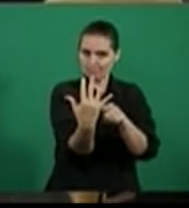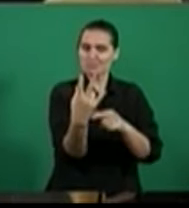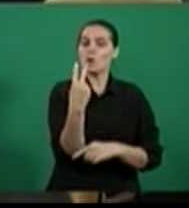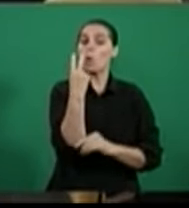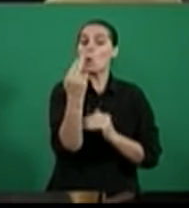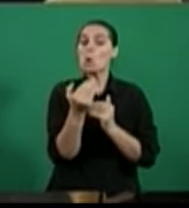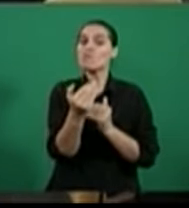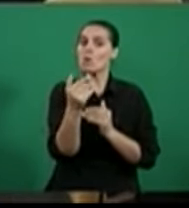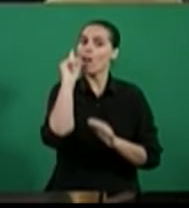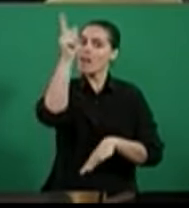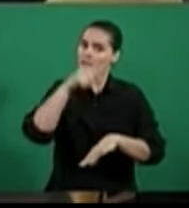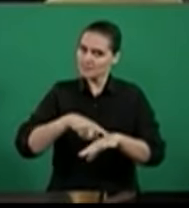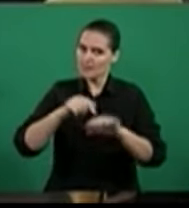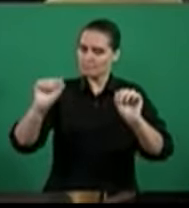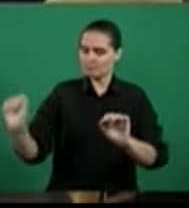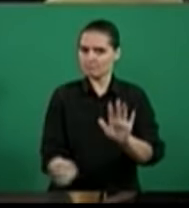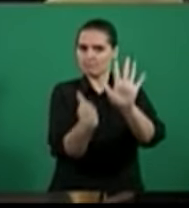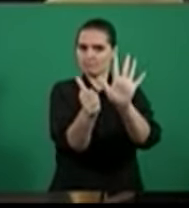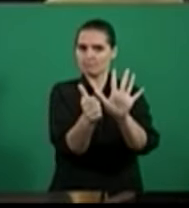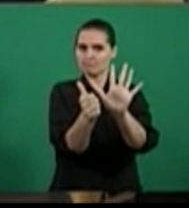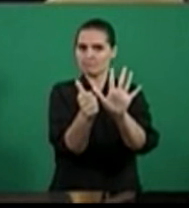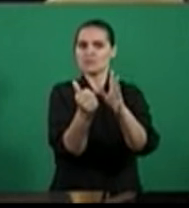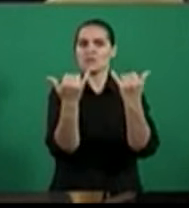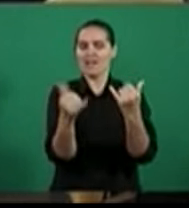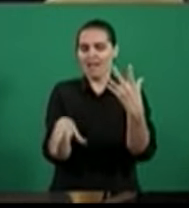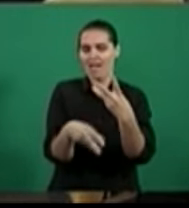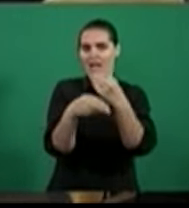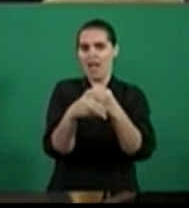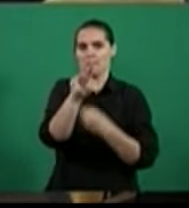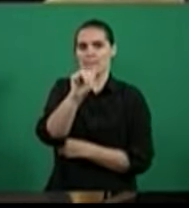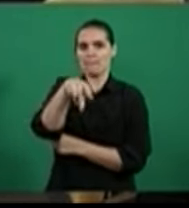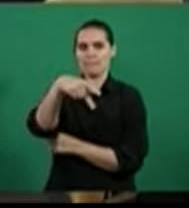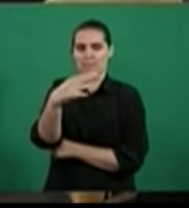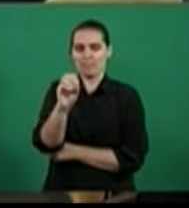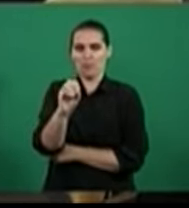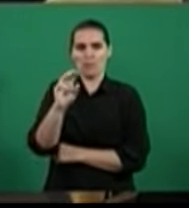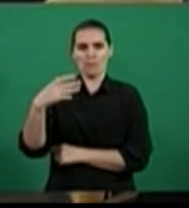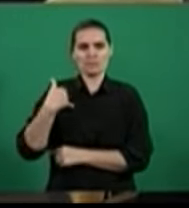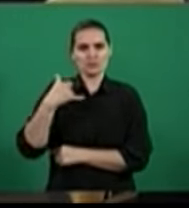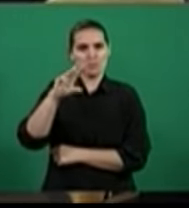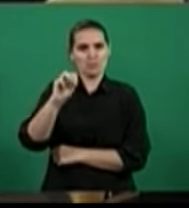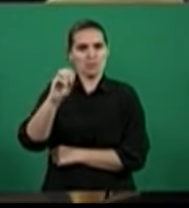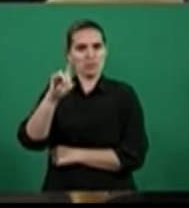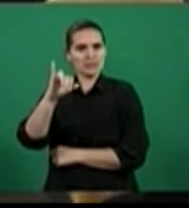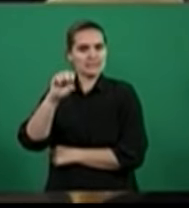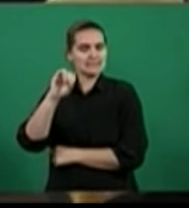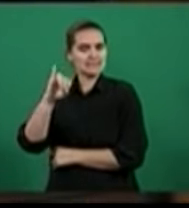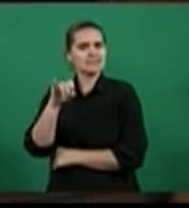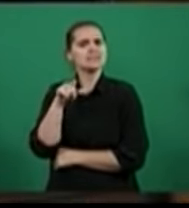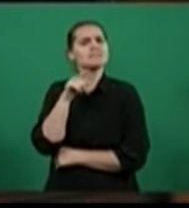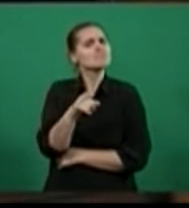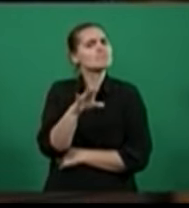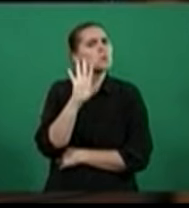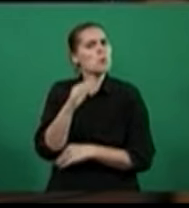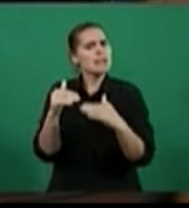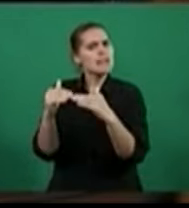you next time, with Mampo Modise joining you. You'll then have an even number again and a casting vote